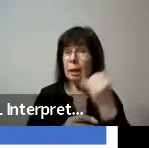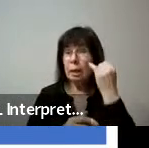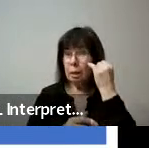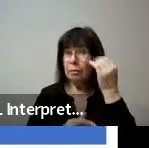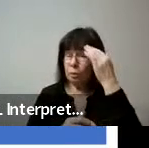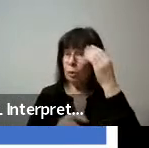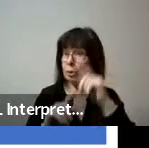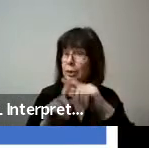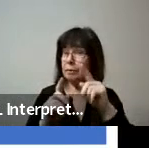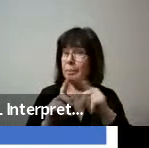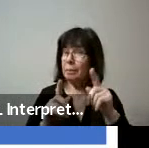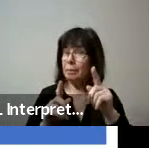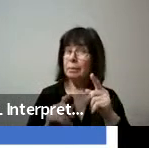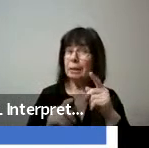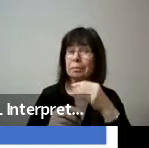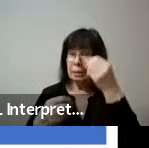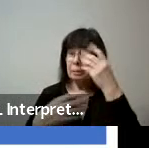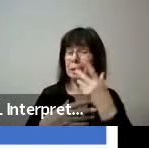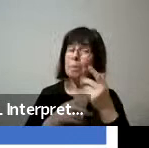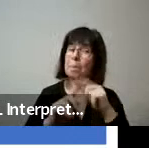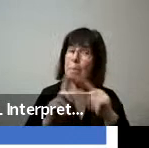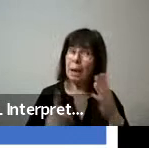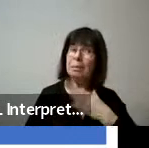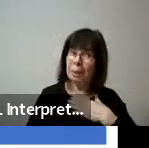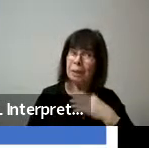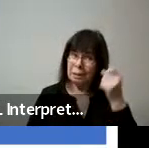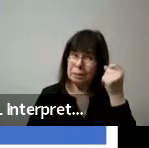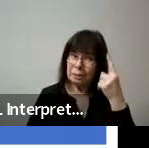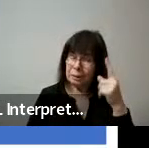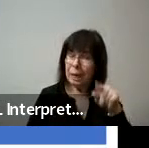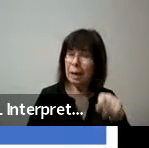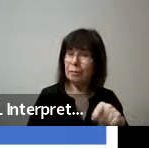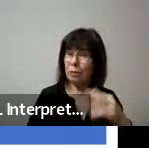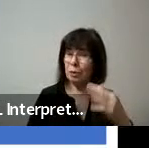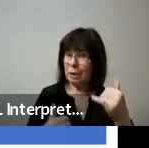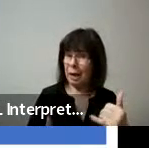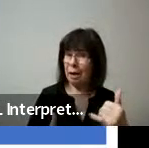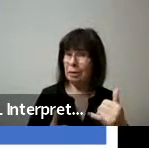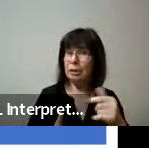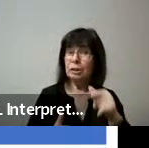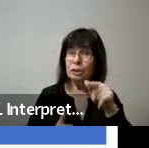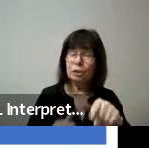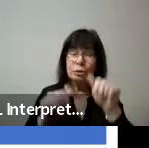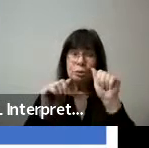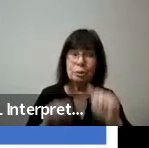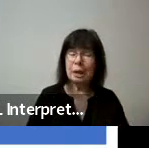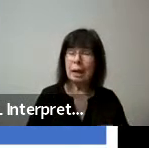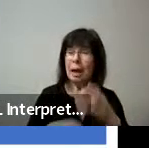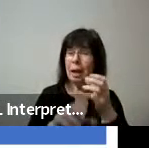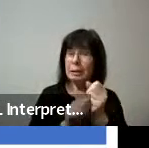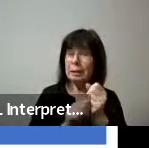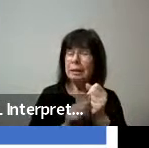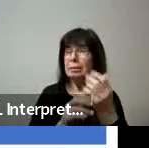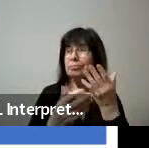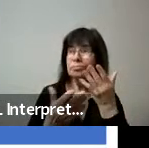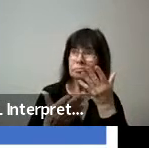my understanding. For the time being, you can get